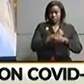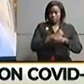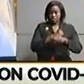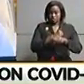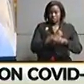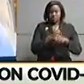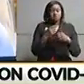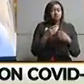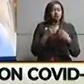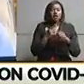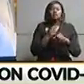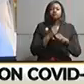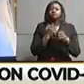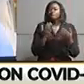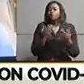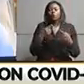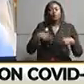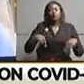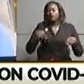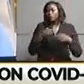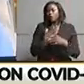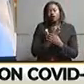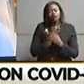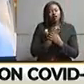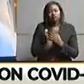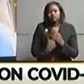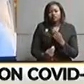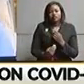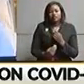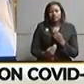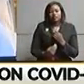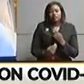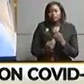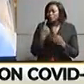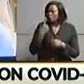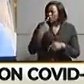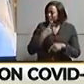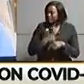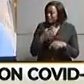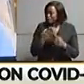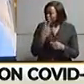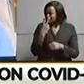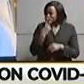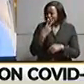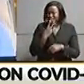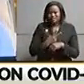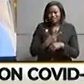but I think we were late by a day or two,